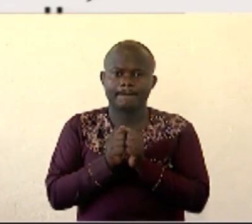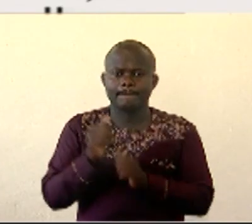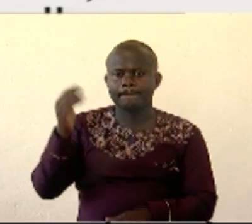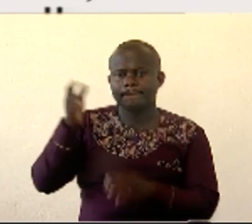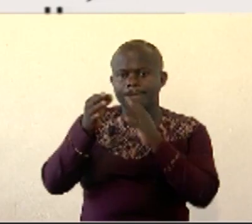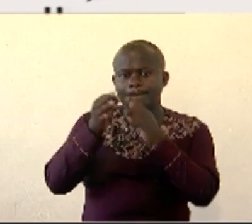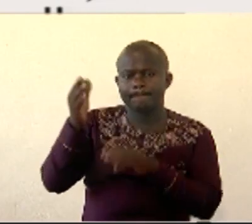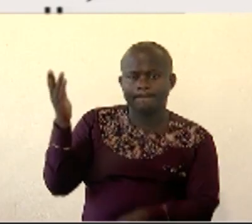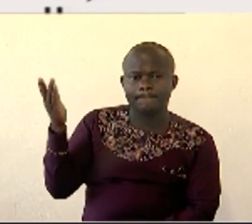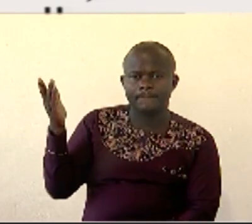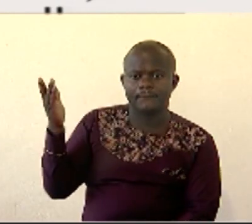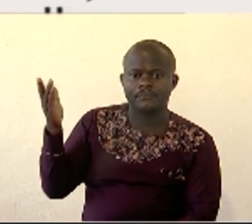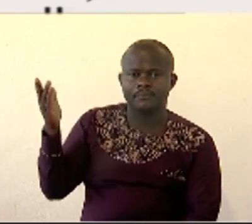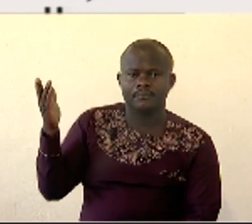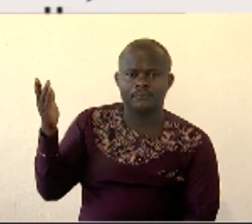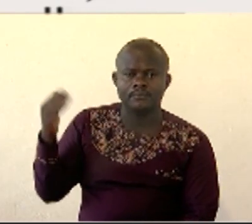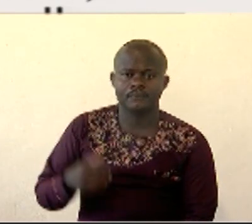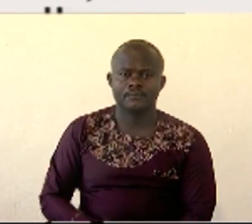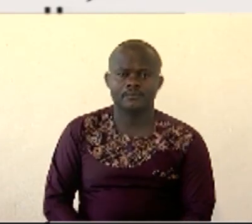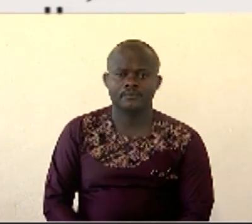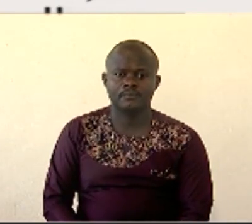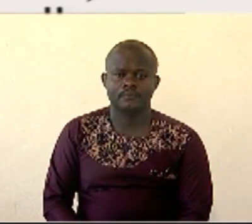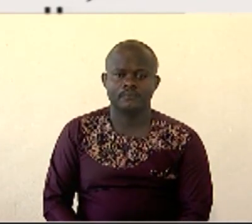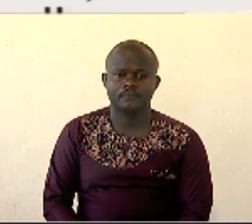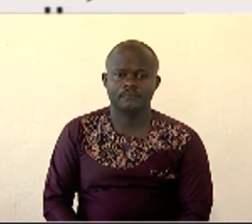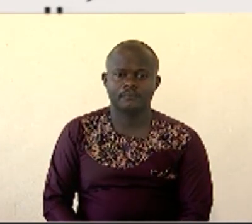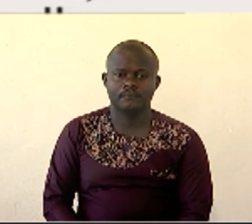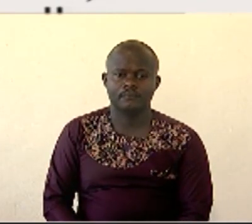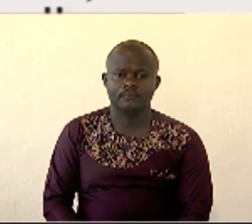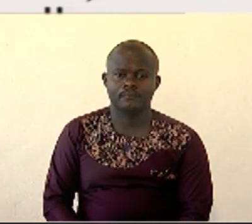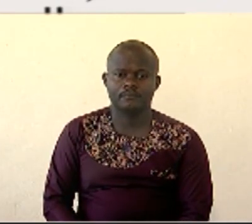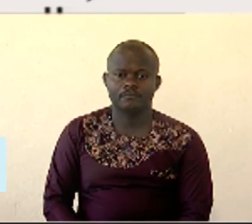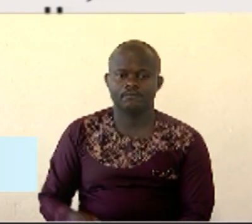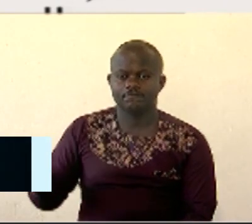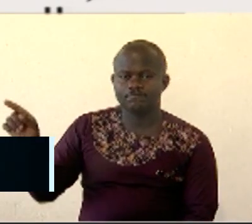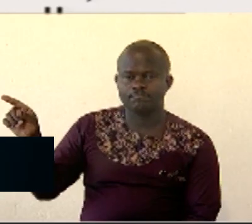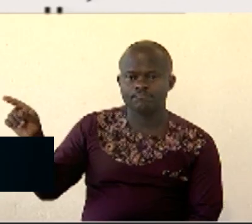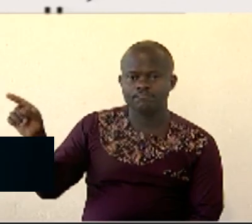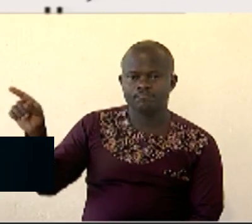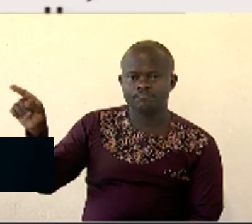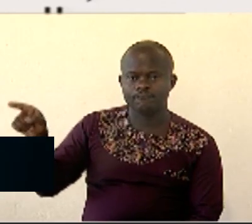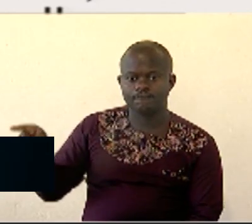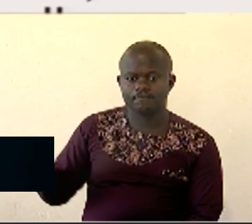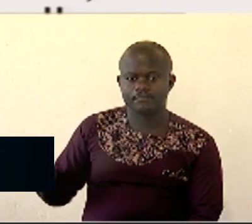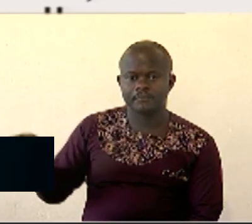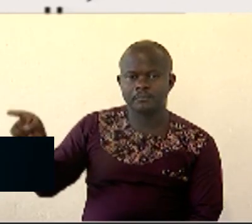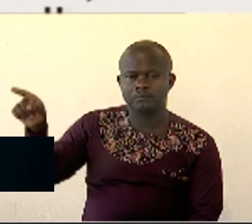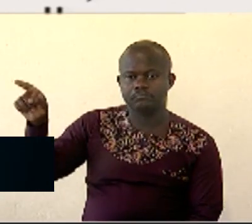intensity, high rate of photosynthesis. Low light intensity, low rate of photosynthesis. That is very